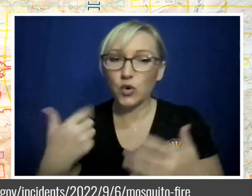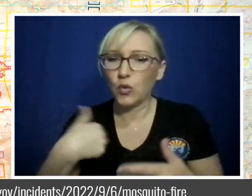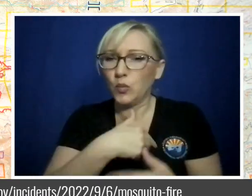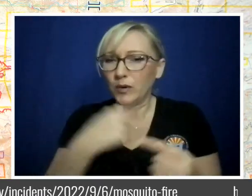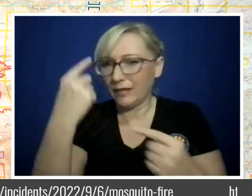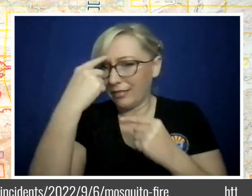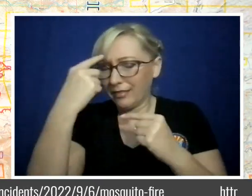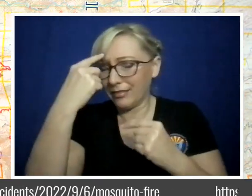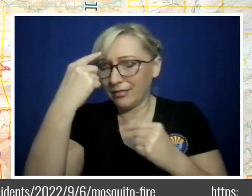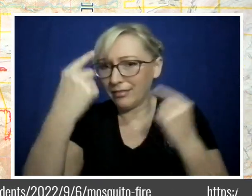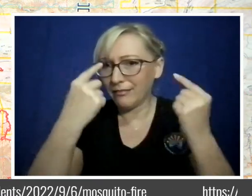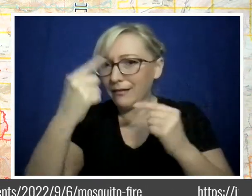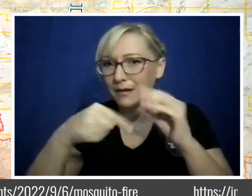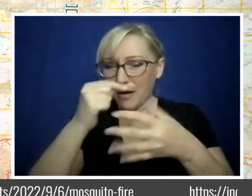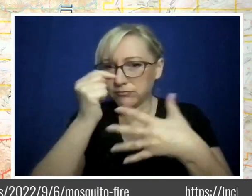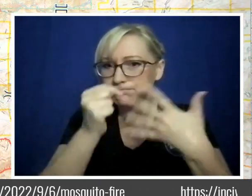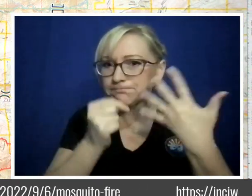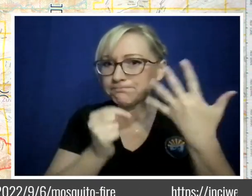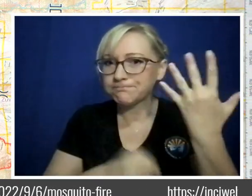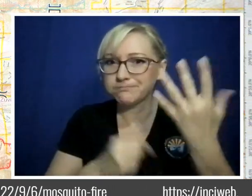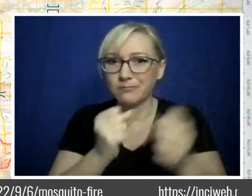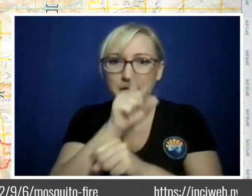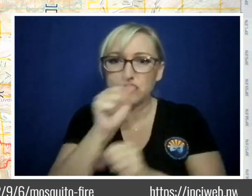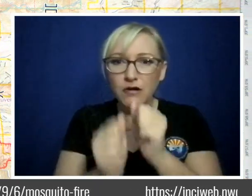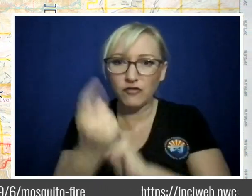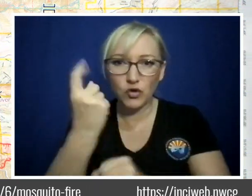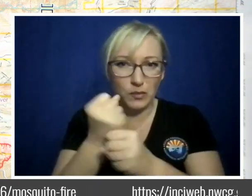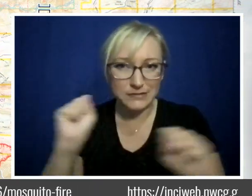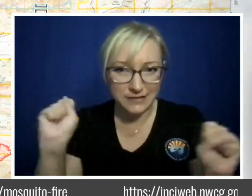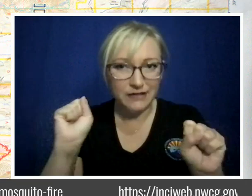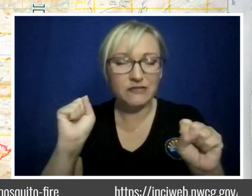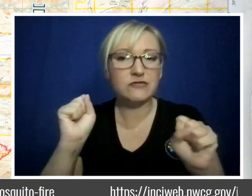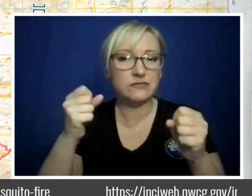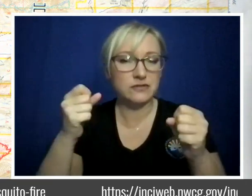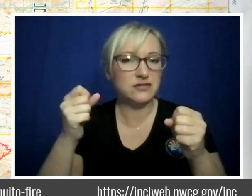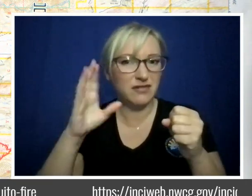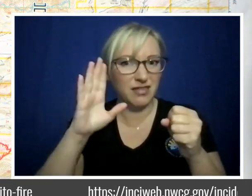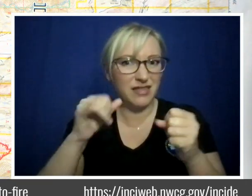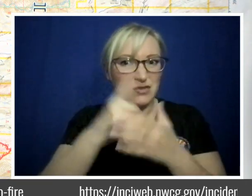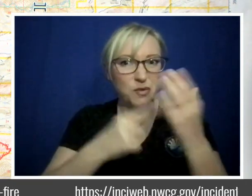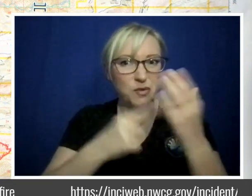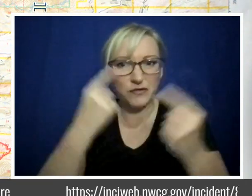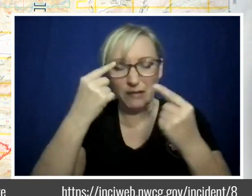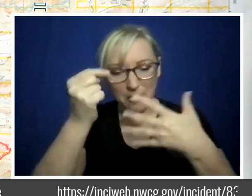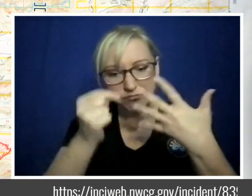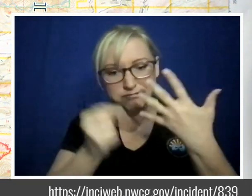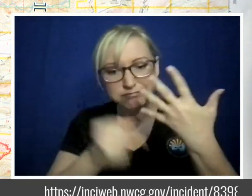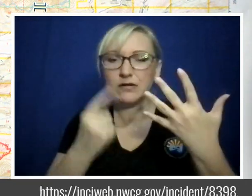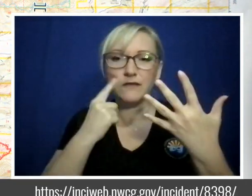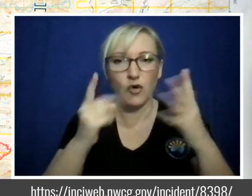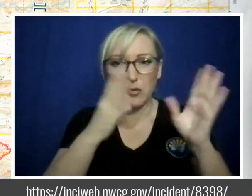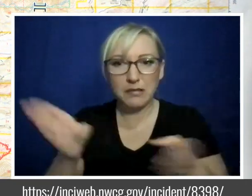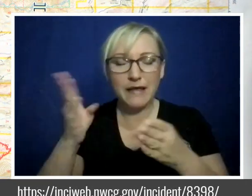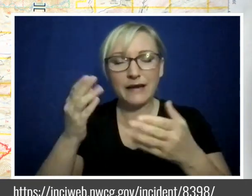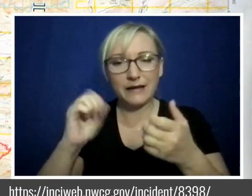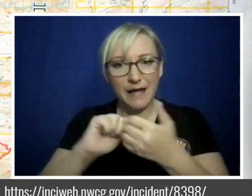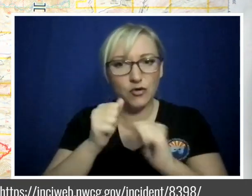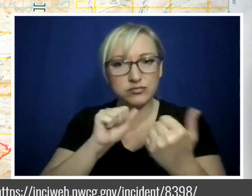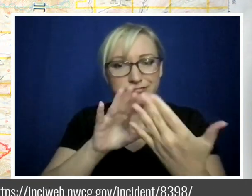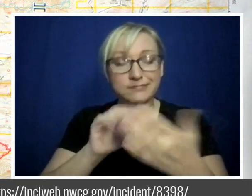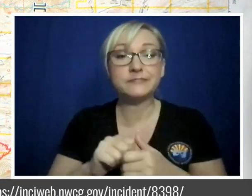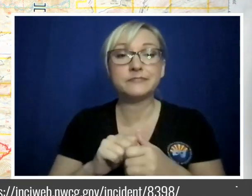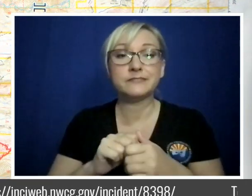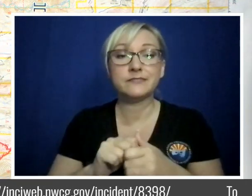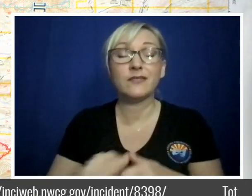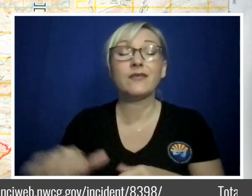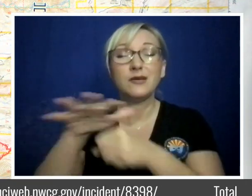of the fire. As we move into the east end of the fire in the Mosquito Ridge Road and Mosquito Narrows, we know we have a